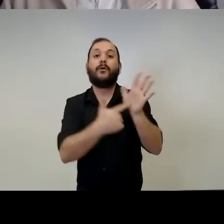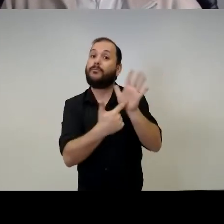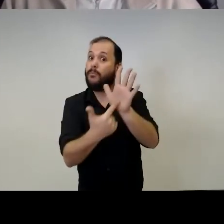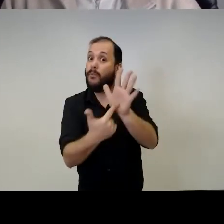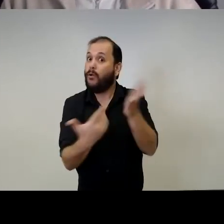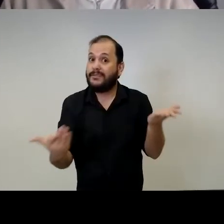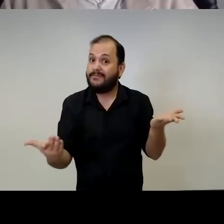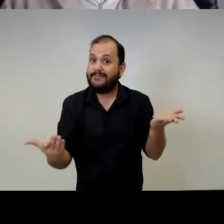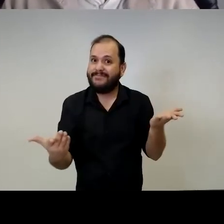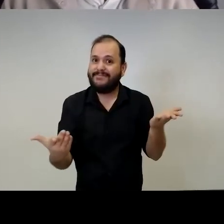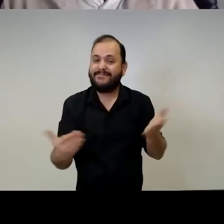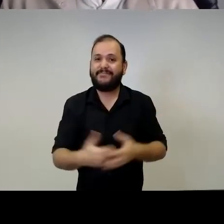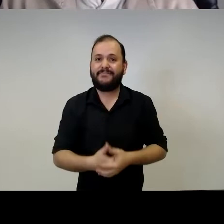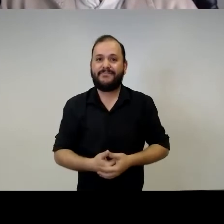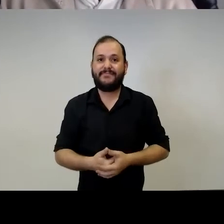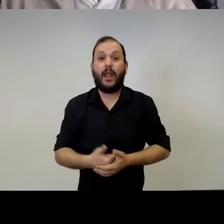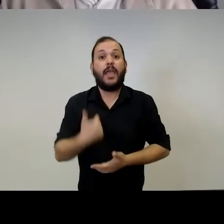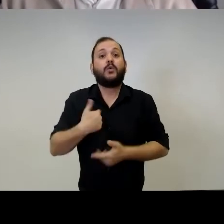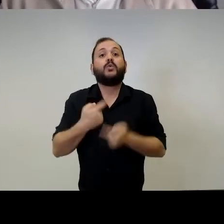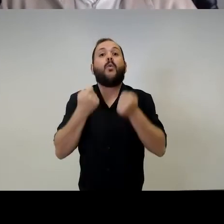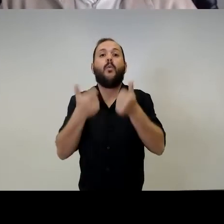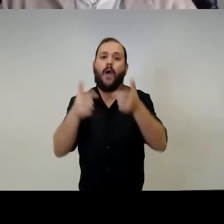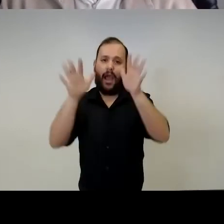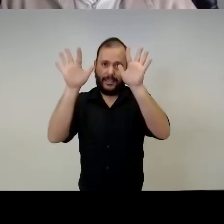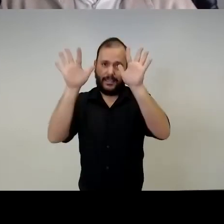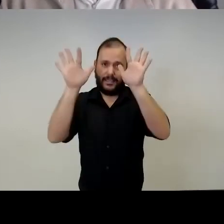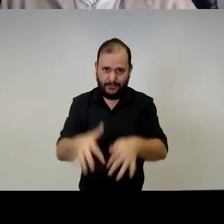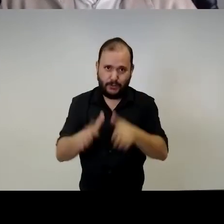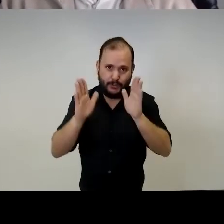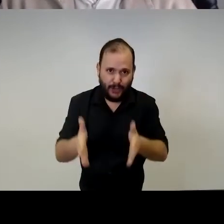Okay, I'm almost through.